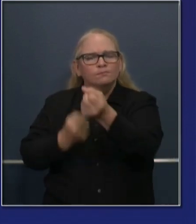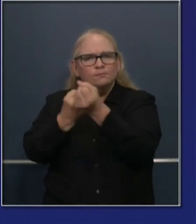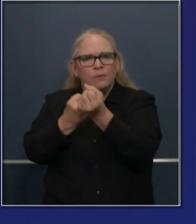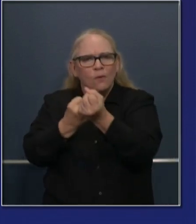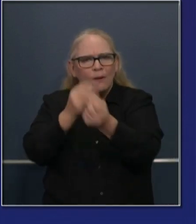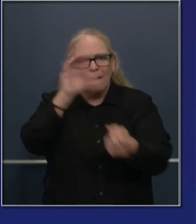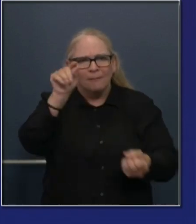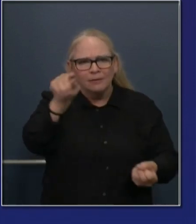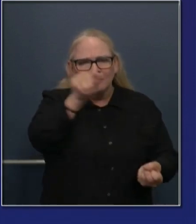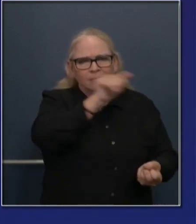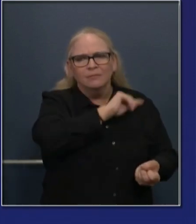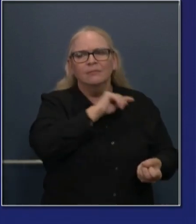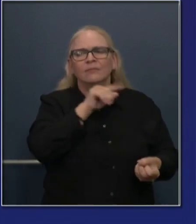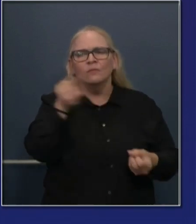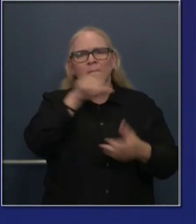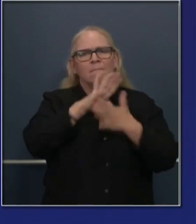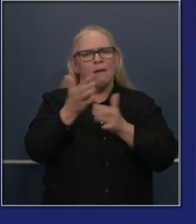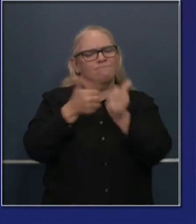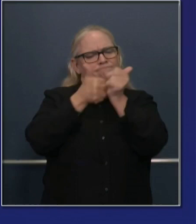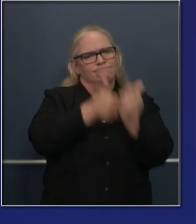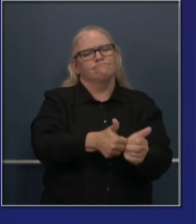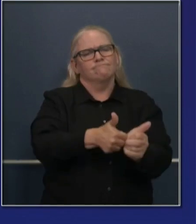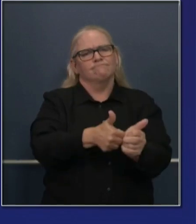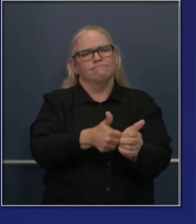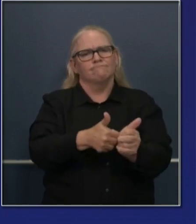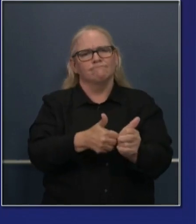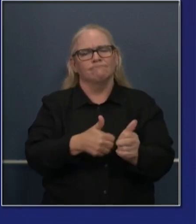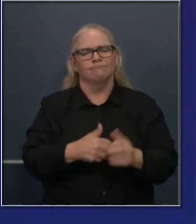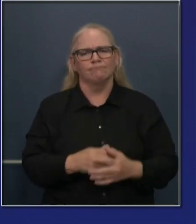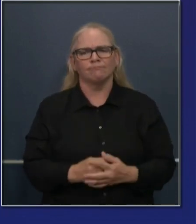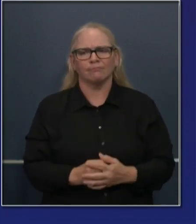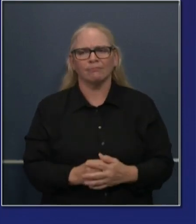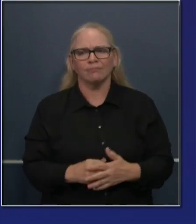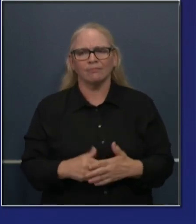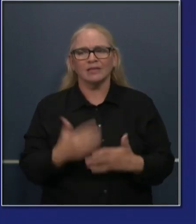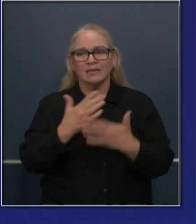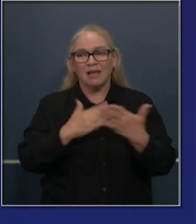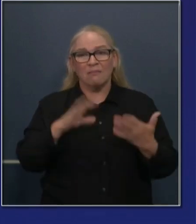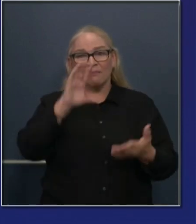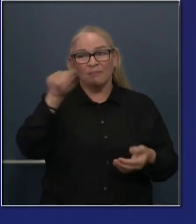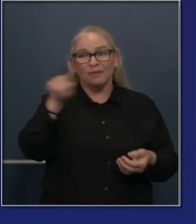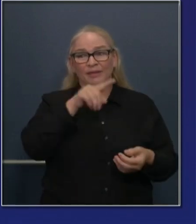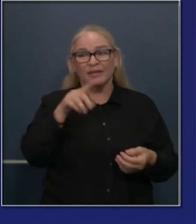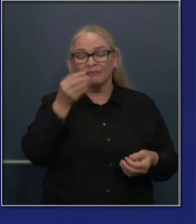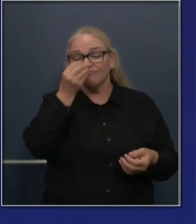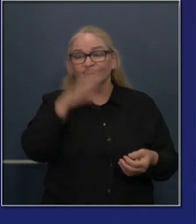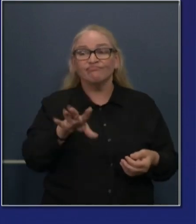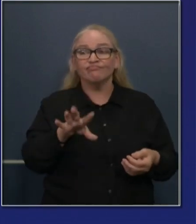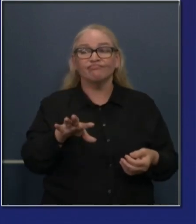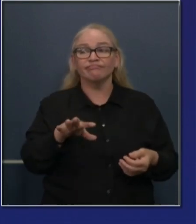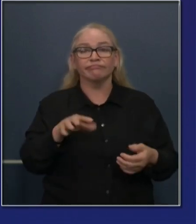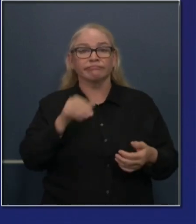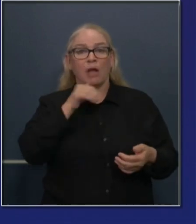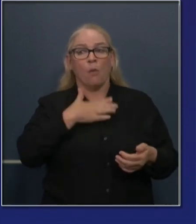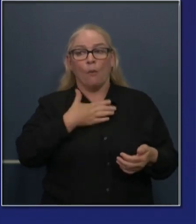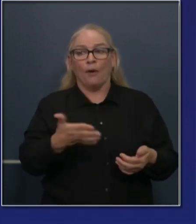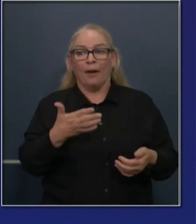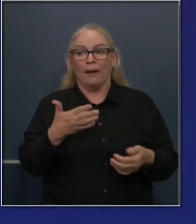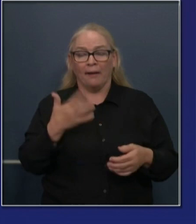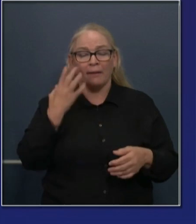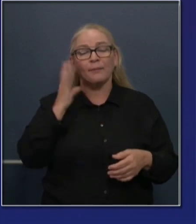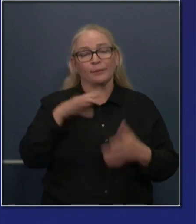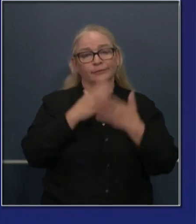into compliance. And same time, you got to call out bad actors, people that simply dismiss, don't care for whatever reason, or just don't agree.